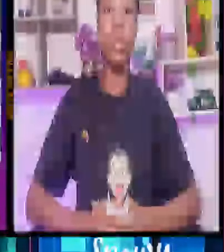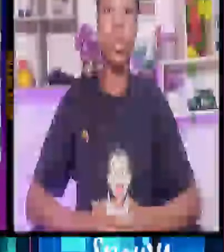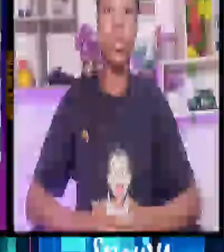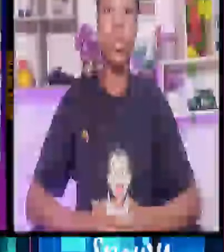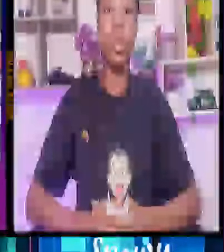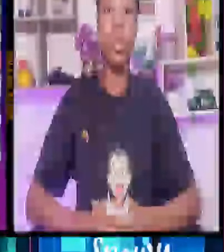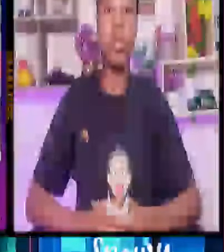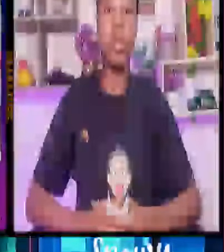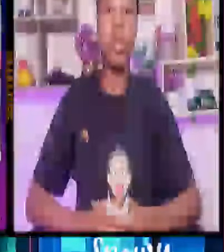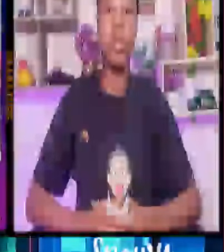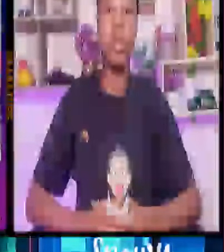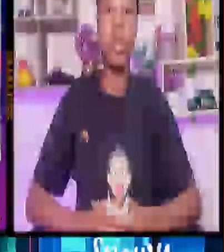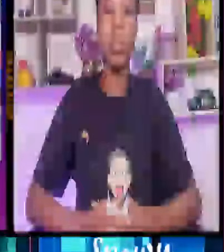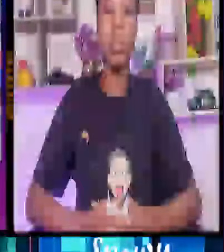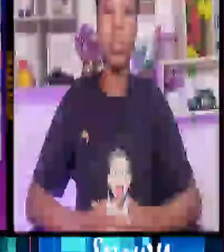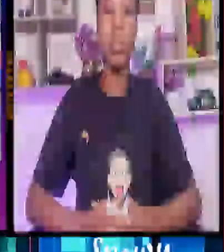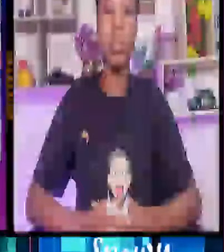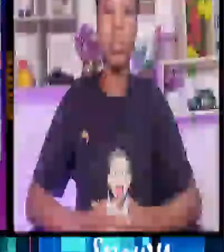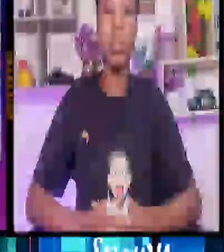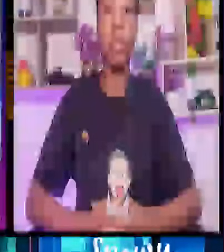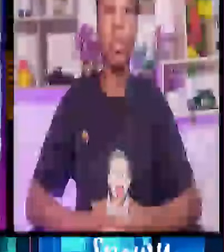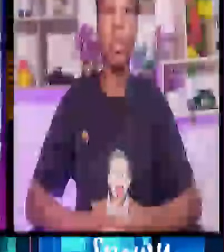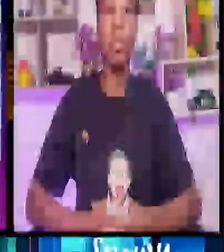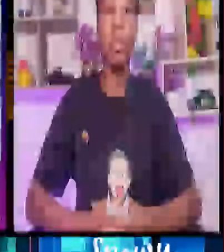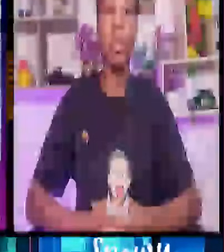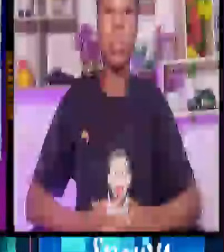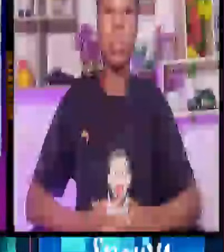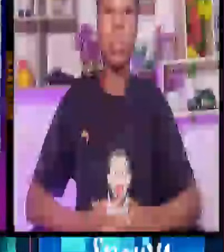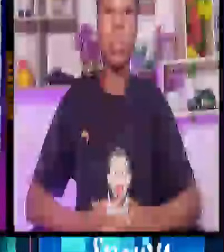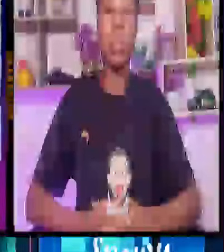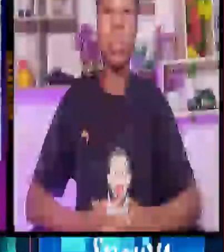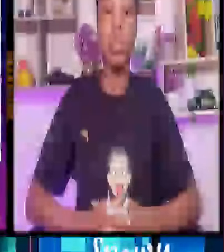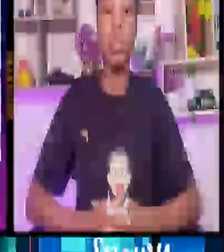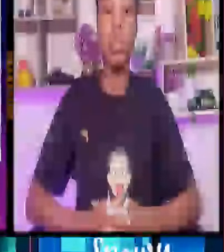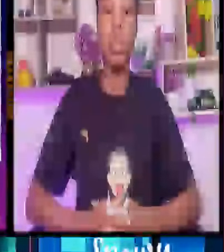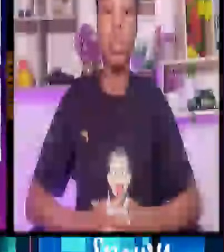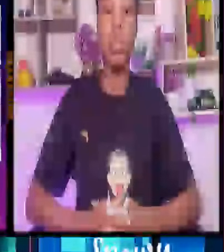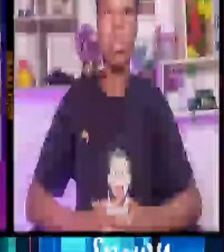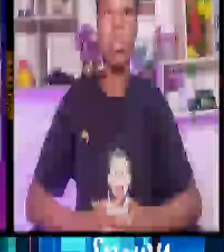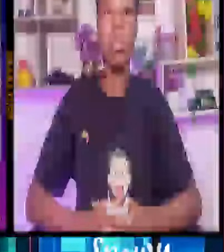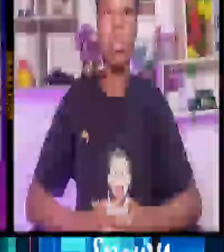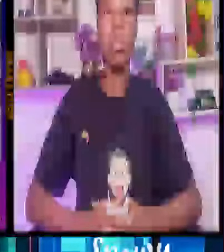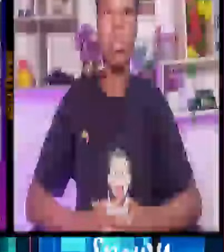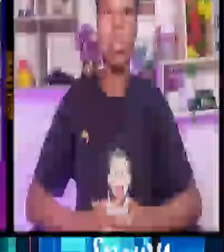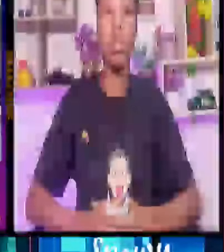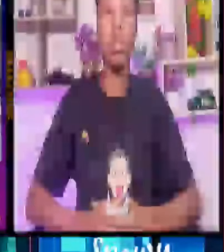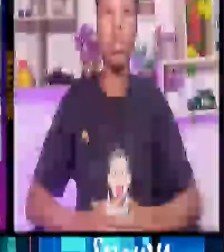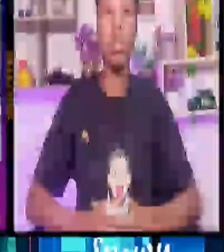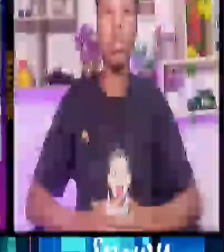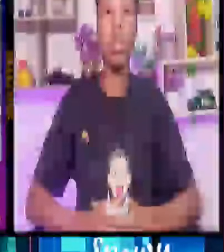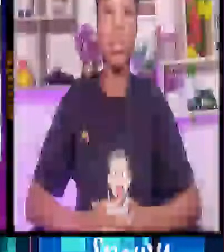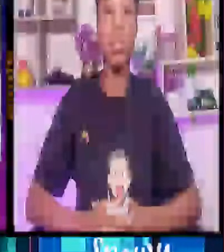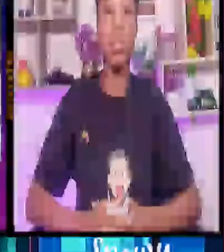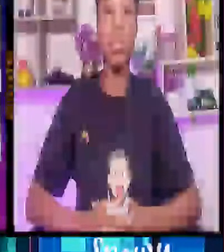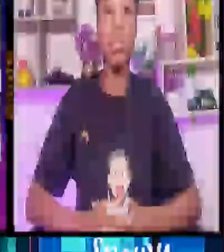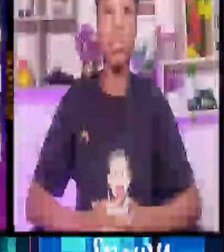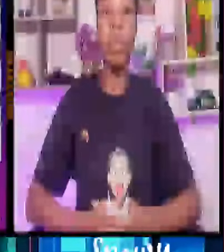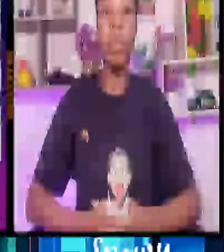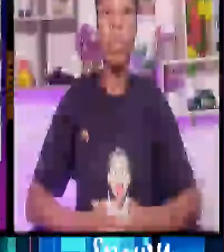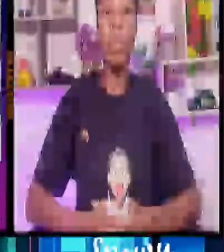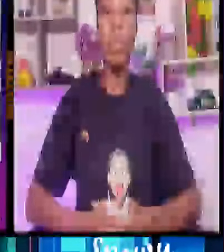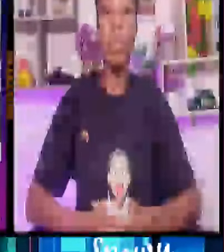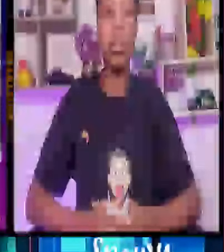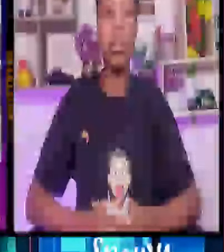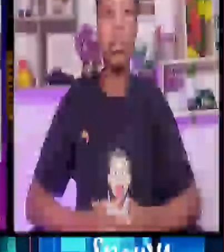were him, I would seize this conversation around our internal contest and go to my constituency to help with the rebuilding process. That's what I'm